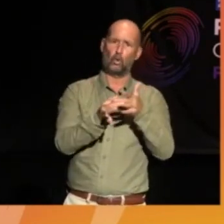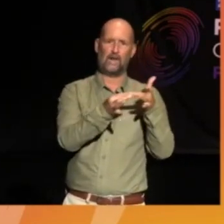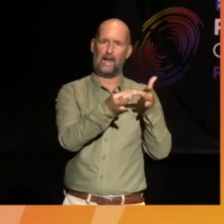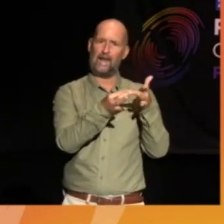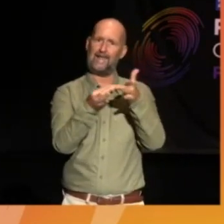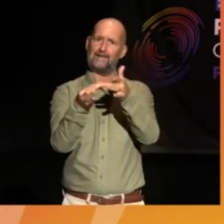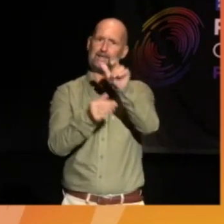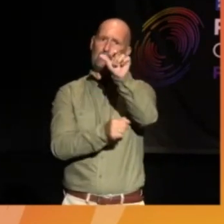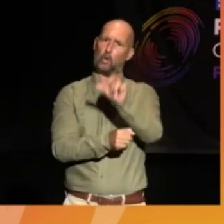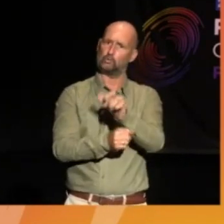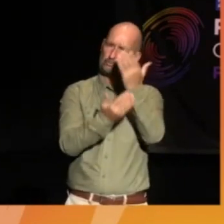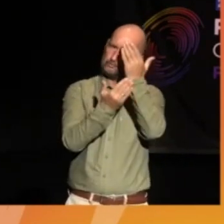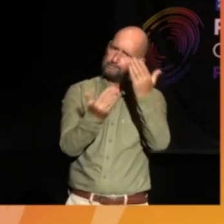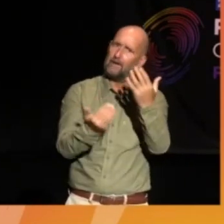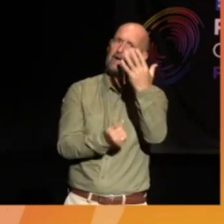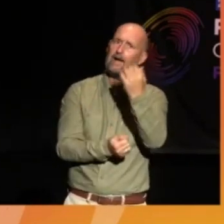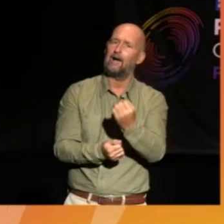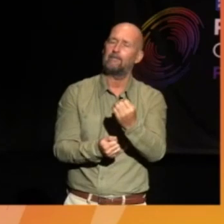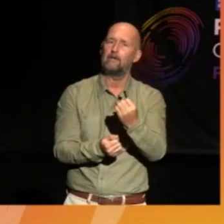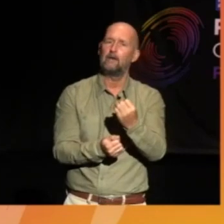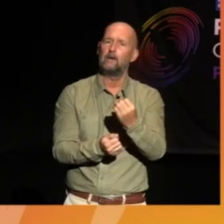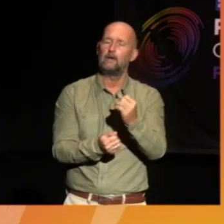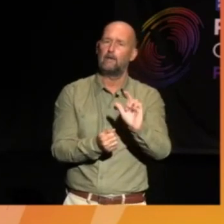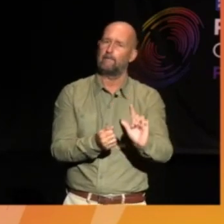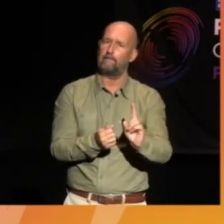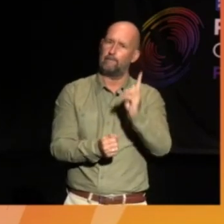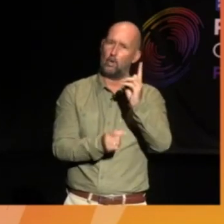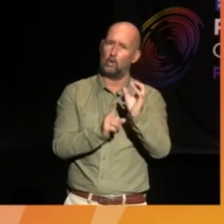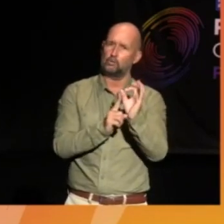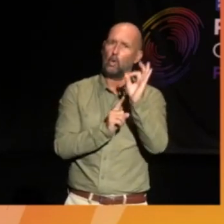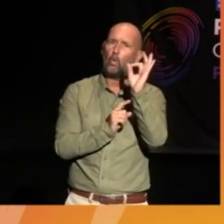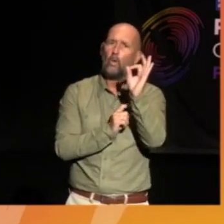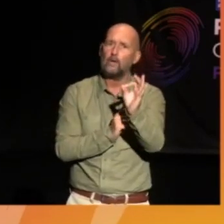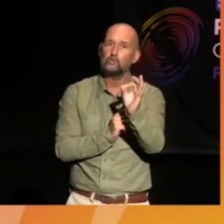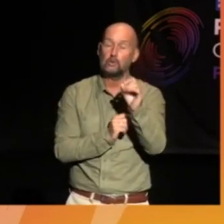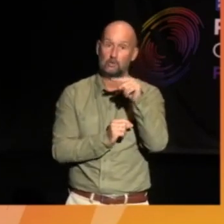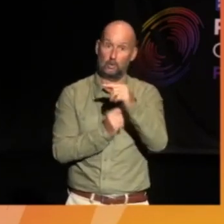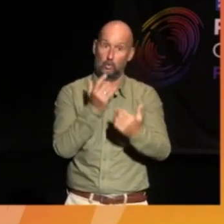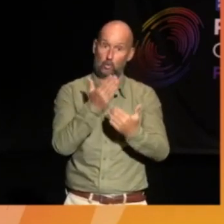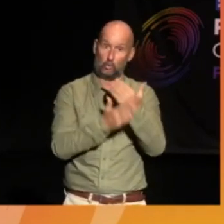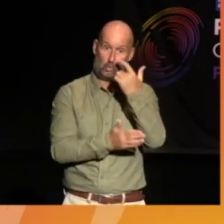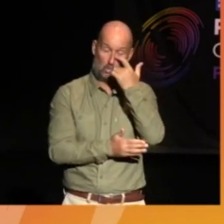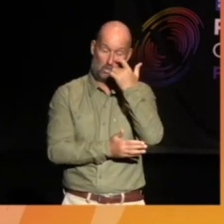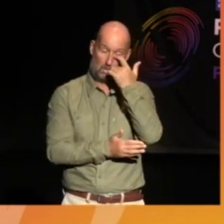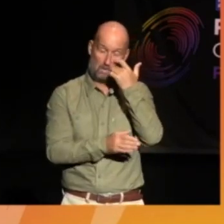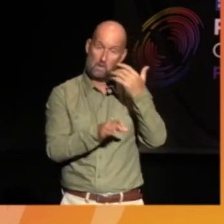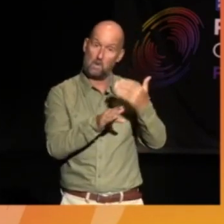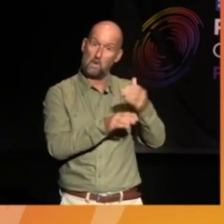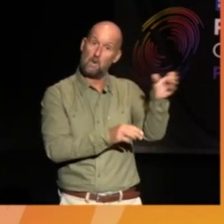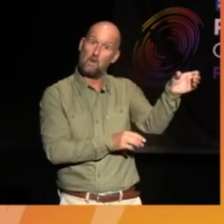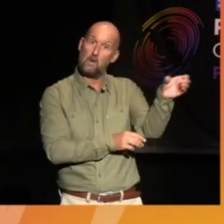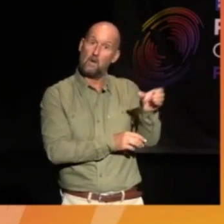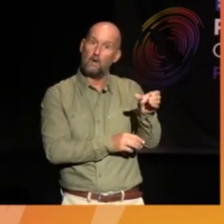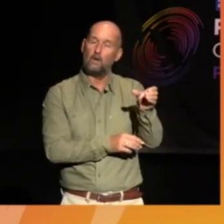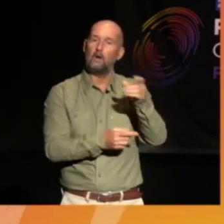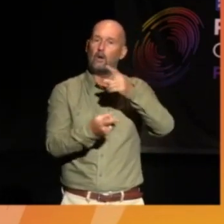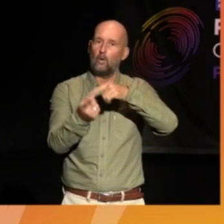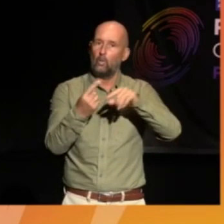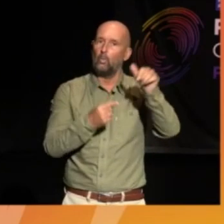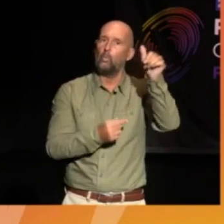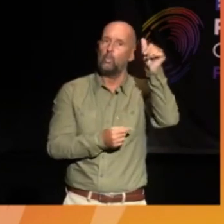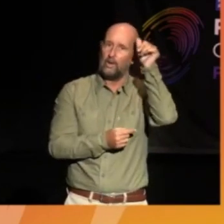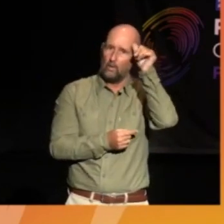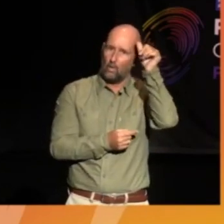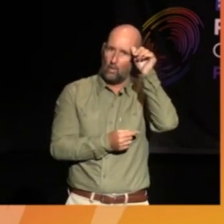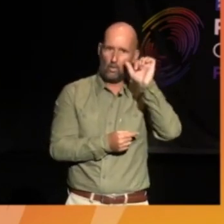field. But I wanted to start by asking you whether this appointment, most of us know what the Sustainable